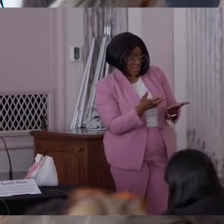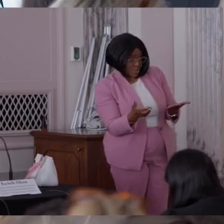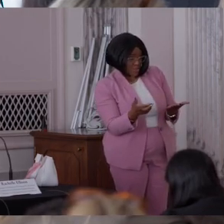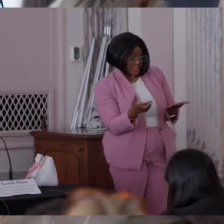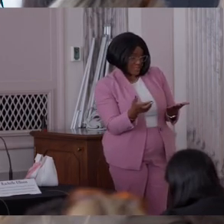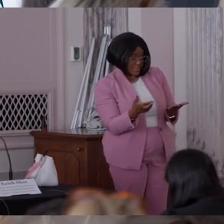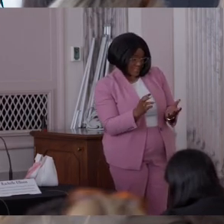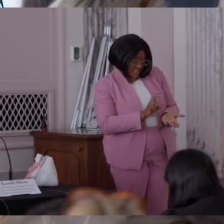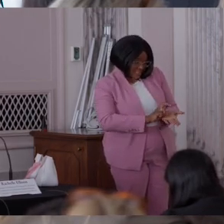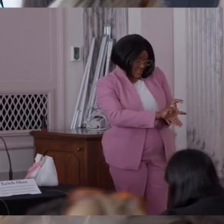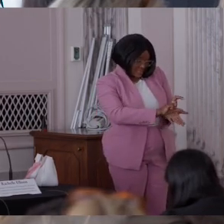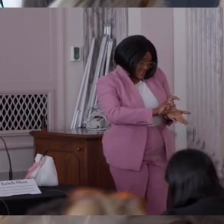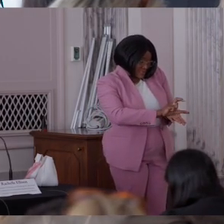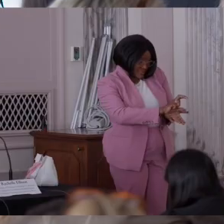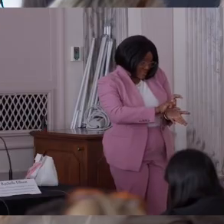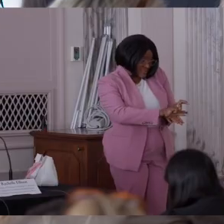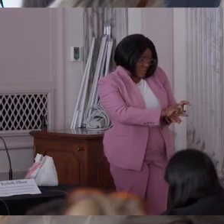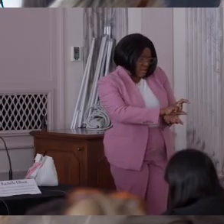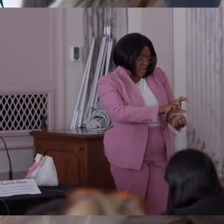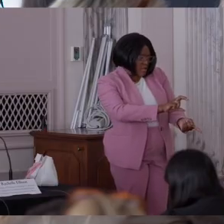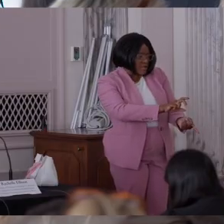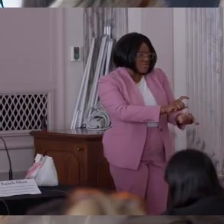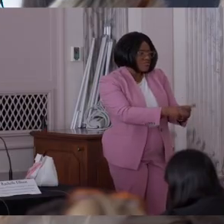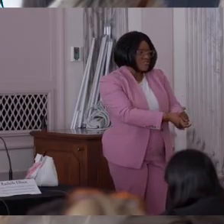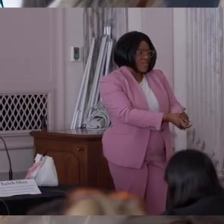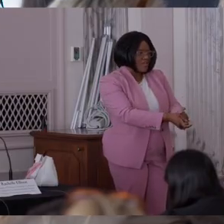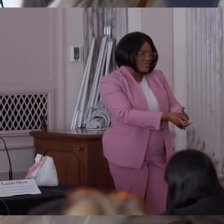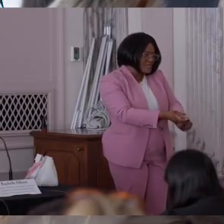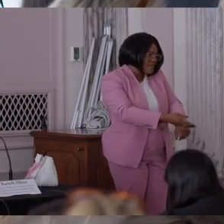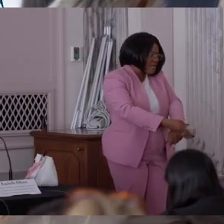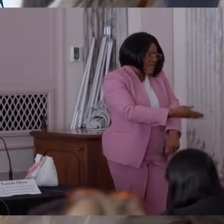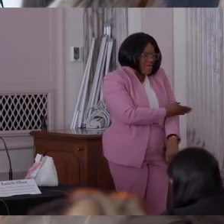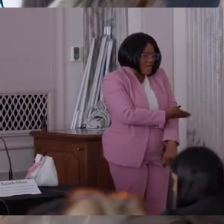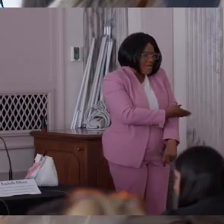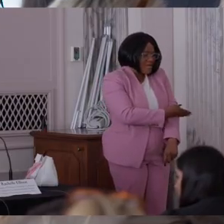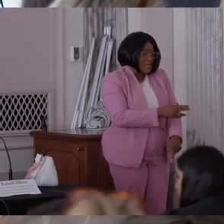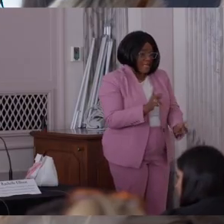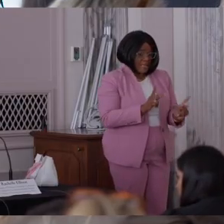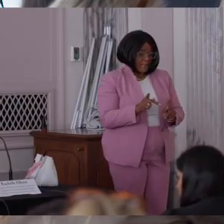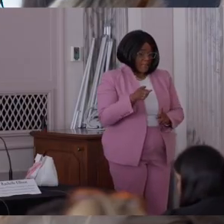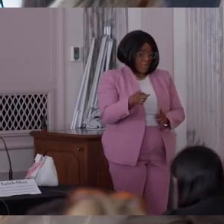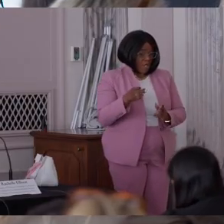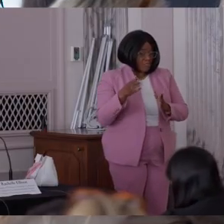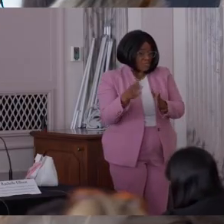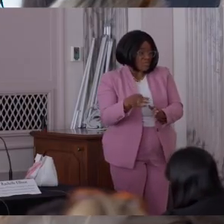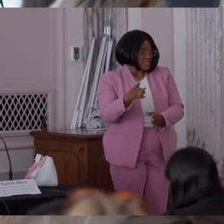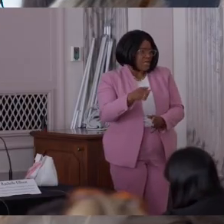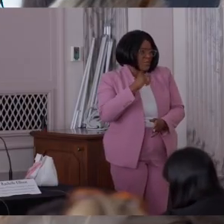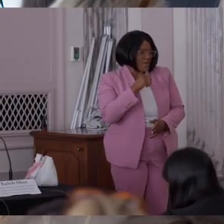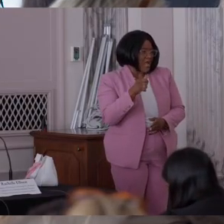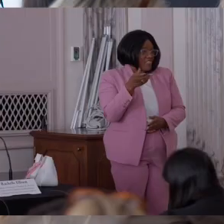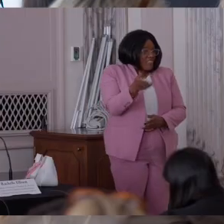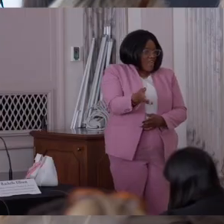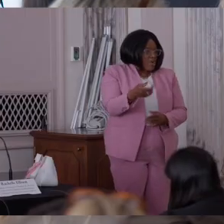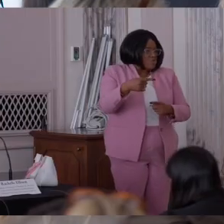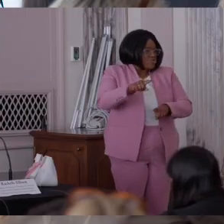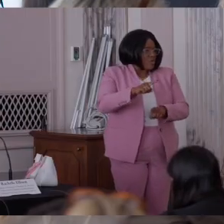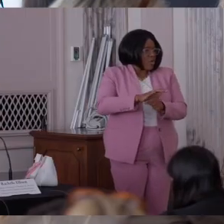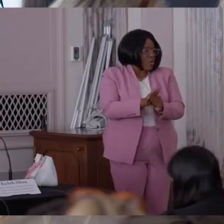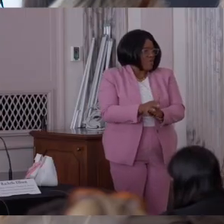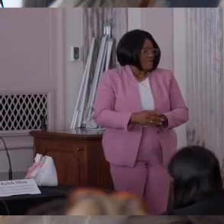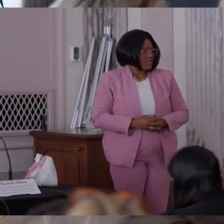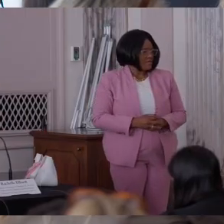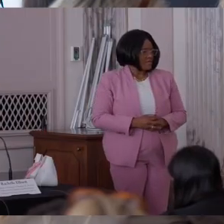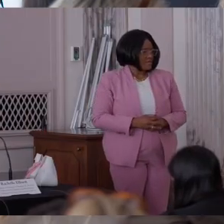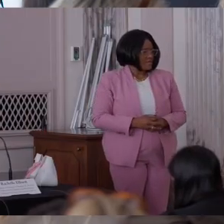this issue, we saw dramatic changes. You didn't see people on the streets of America during COVID. And that's because